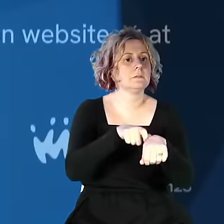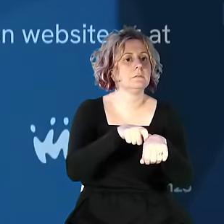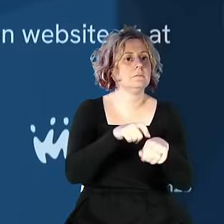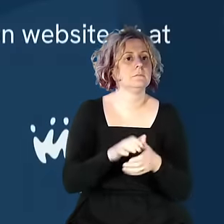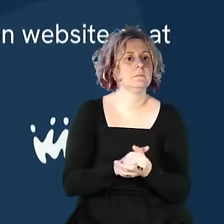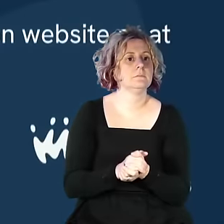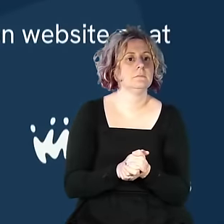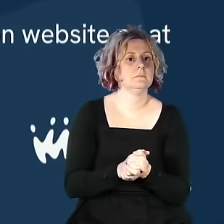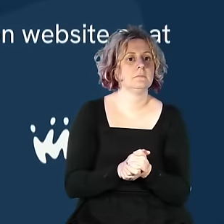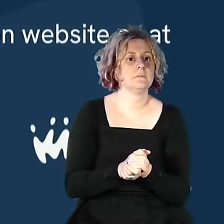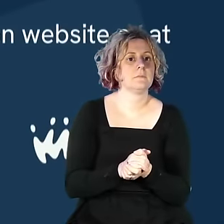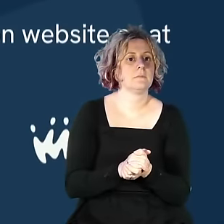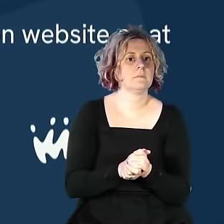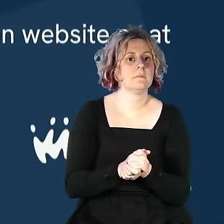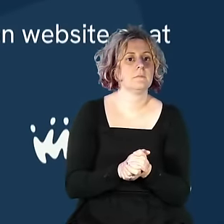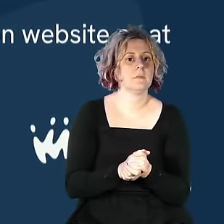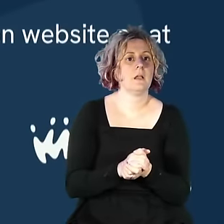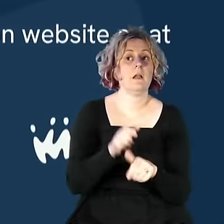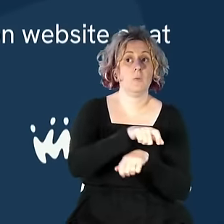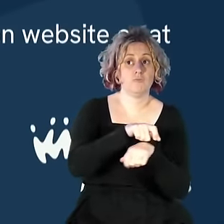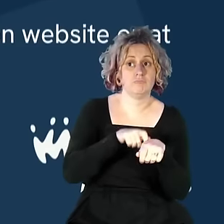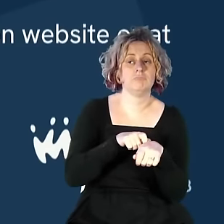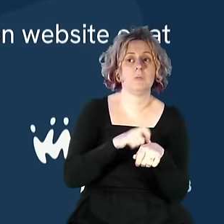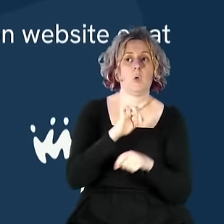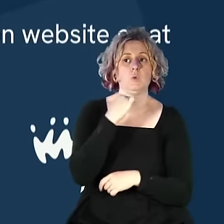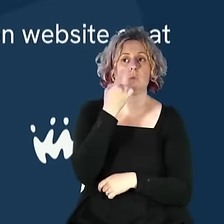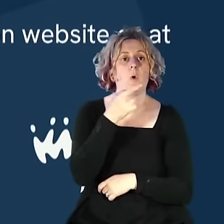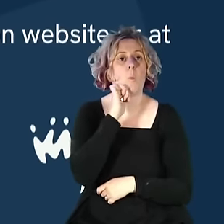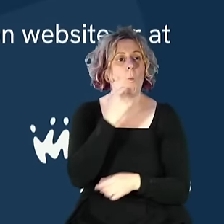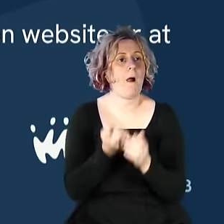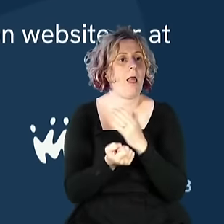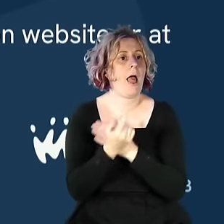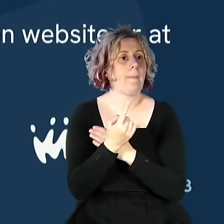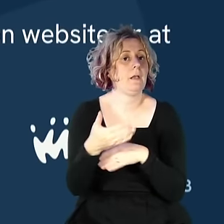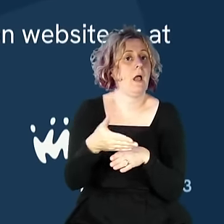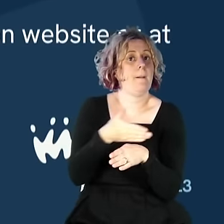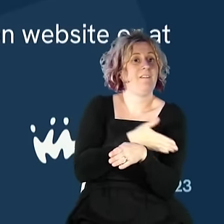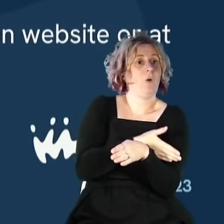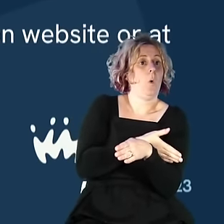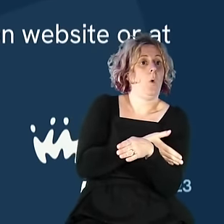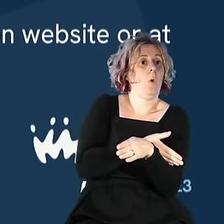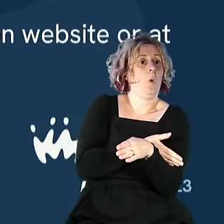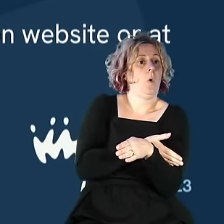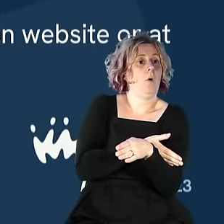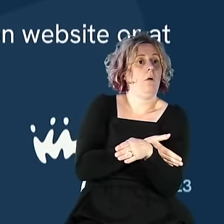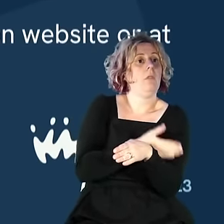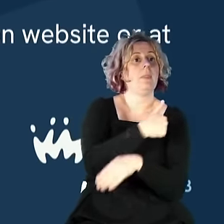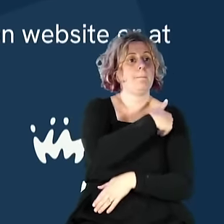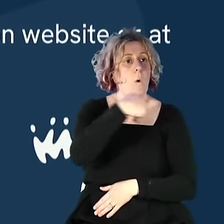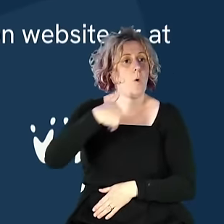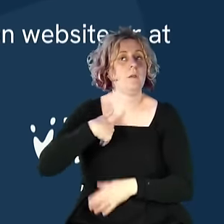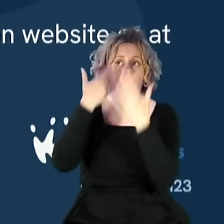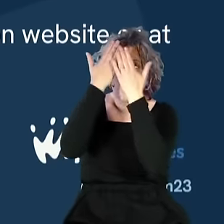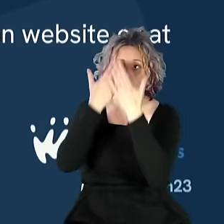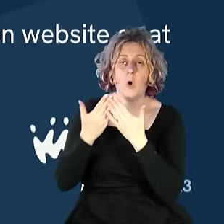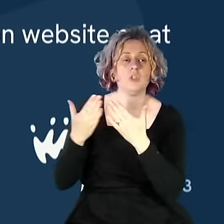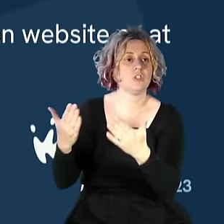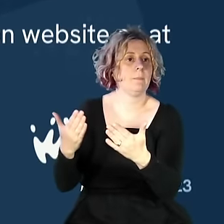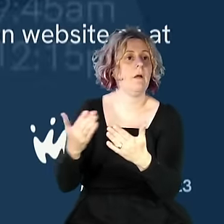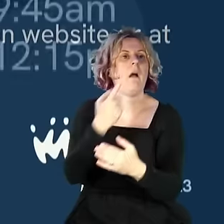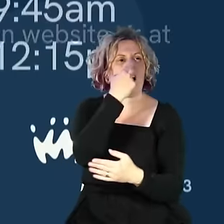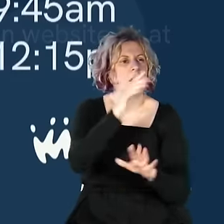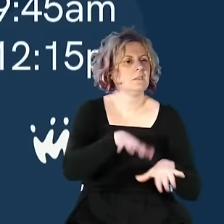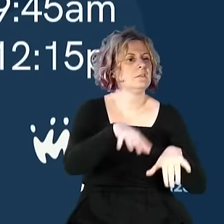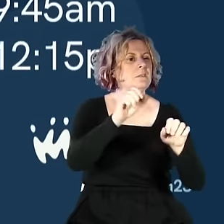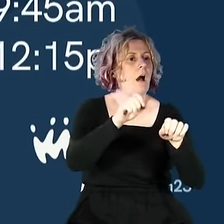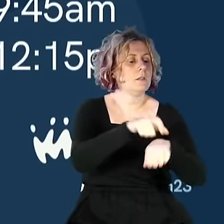wristband collection is going to happen tomorrow before and after the all-age service. So we can collect a wristband from